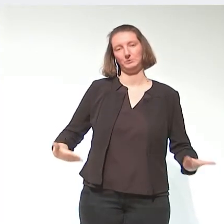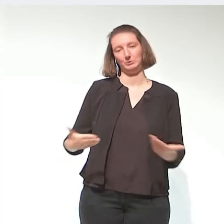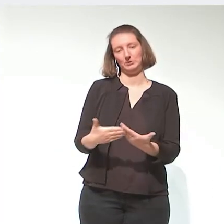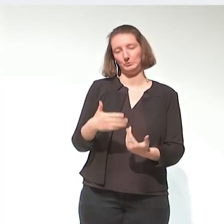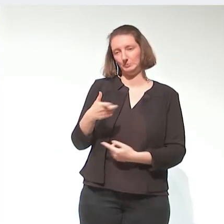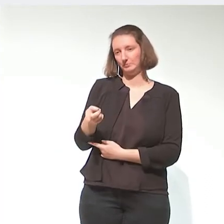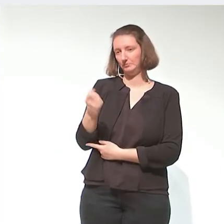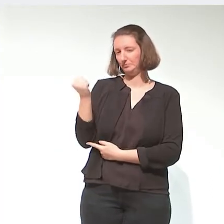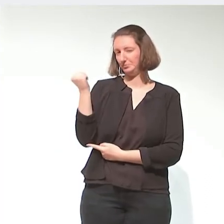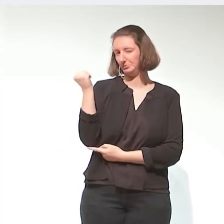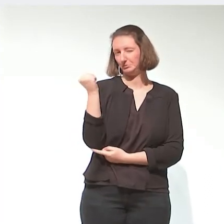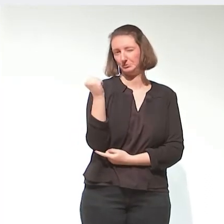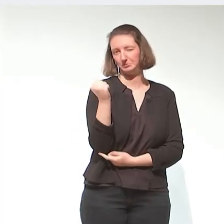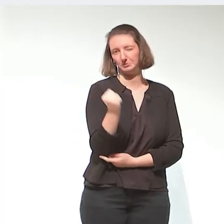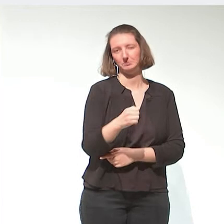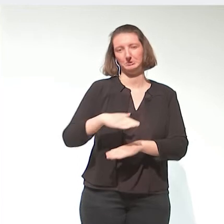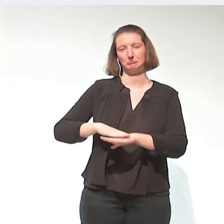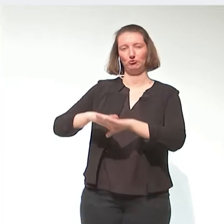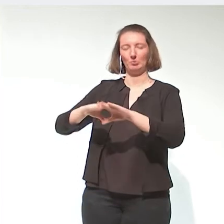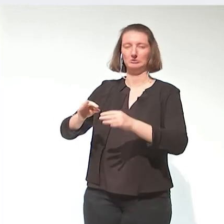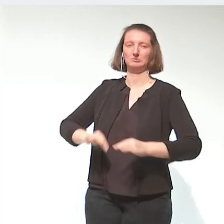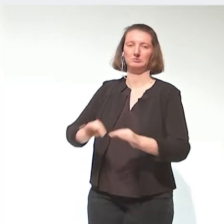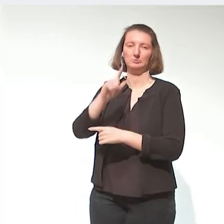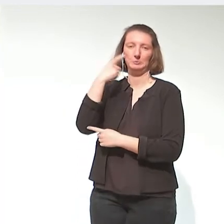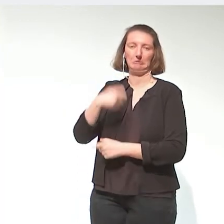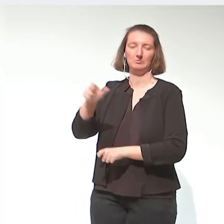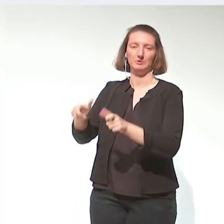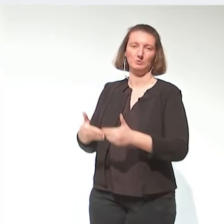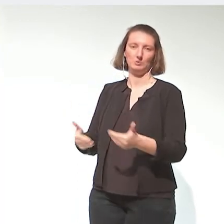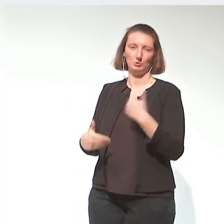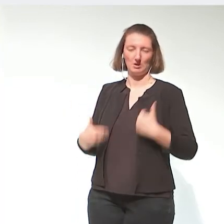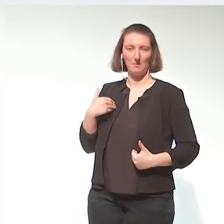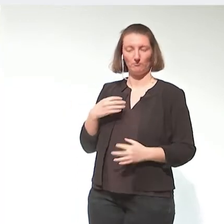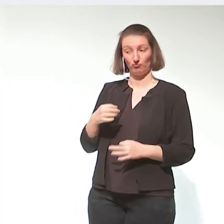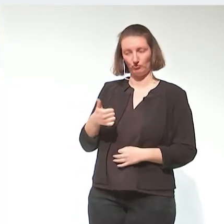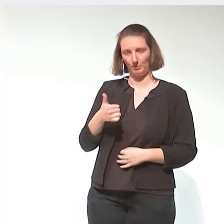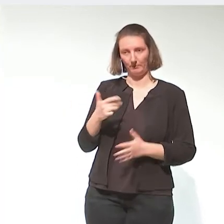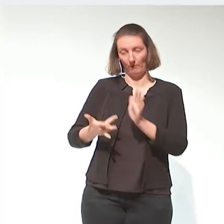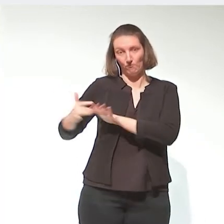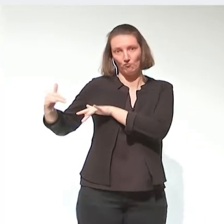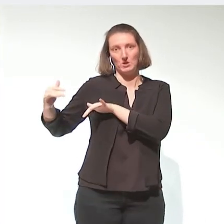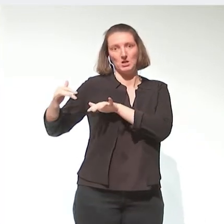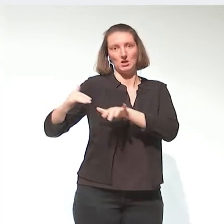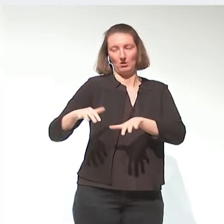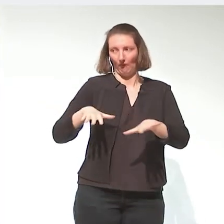fleeing Ukraine from danger of war and its consequences.